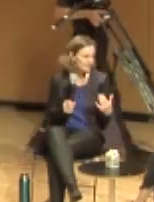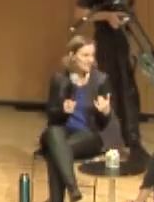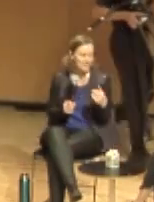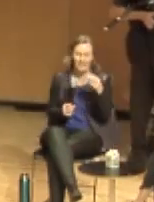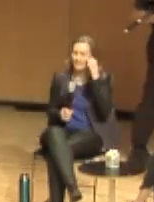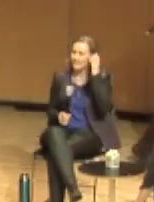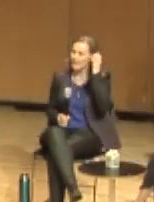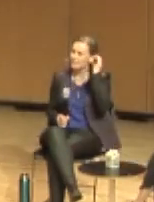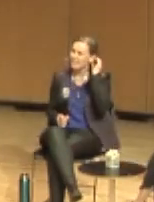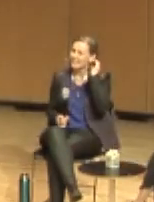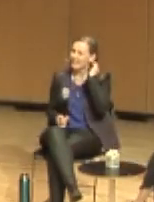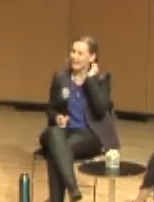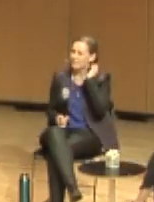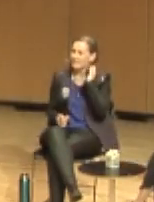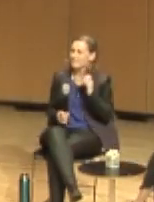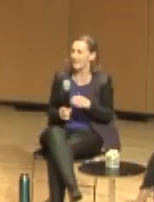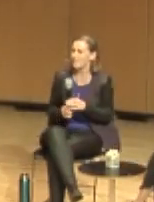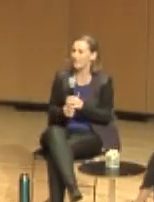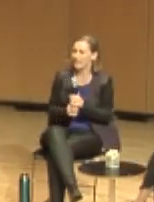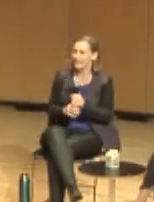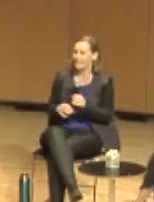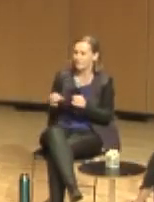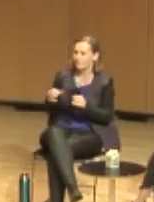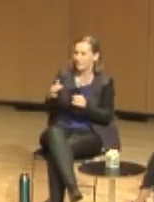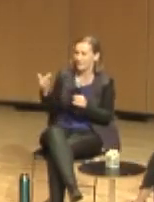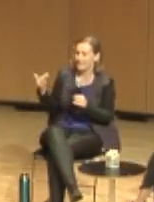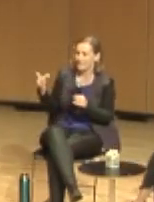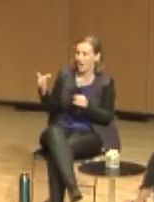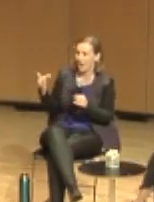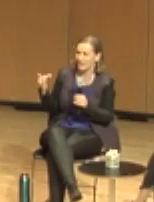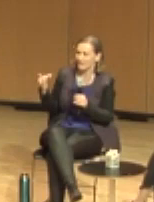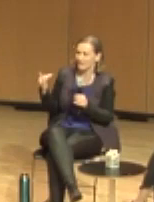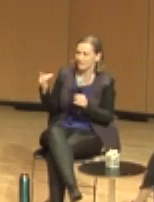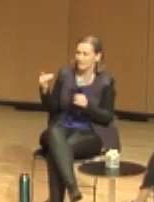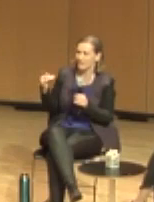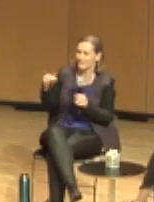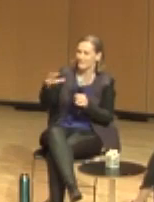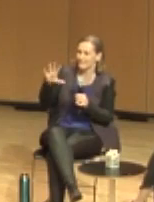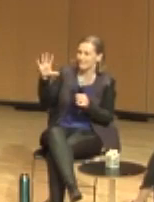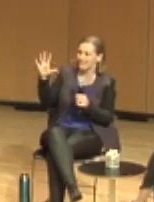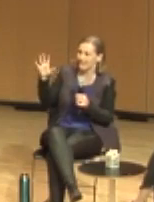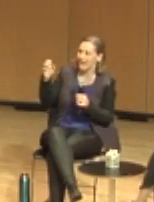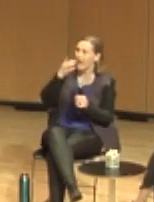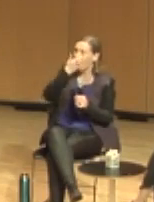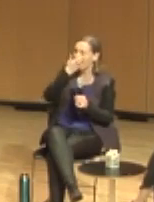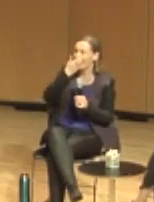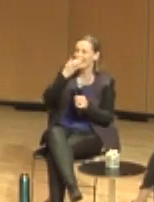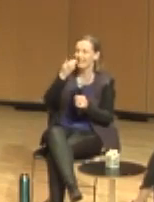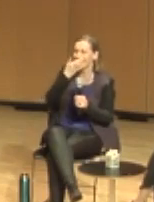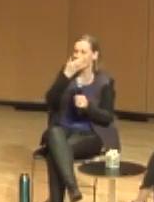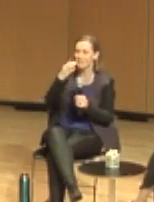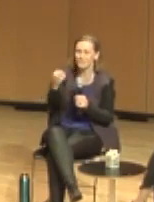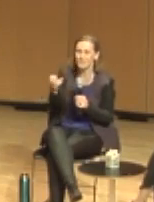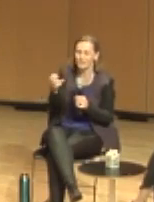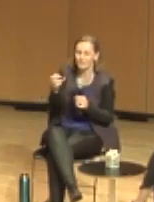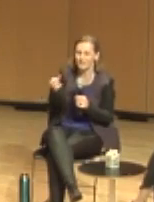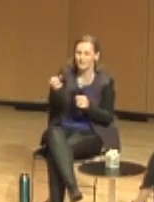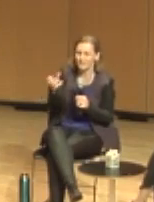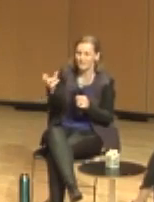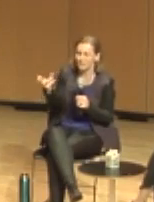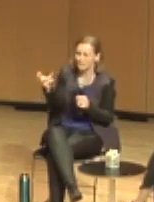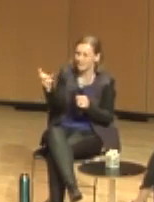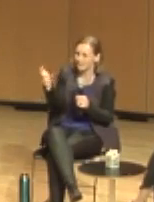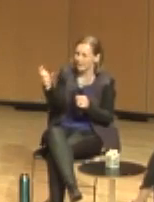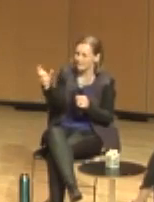microphones and um yeah because my work has my work has gone into the and I I've actually like